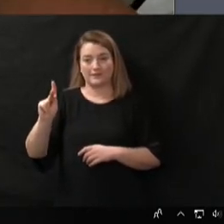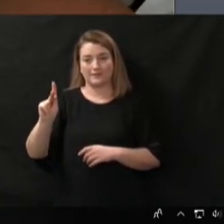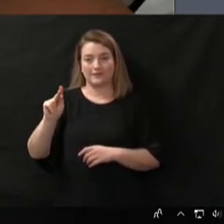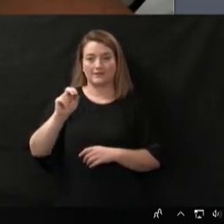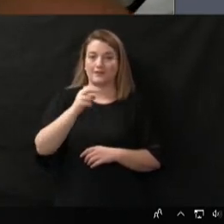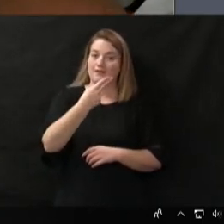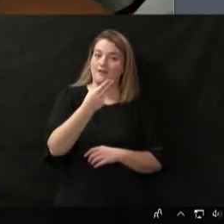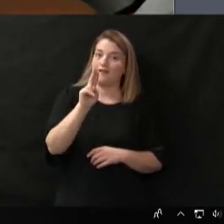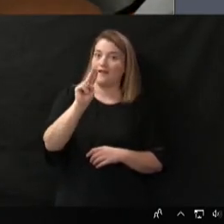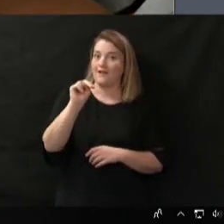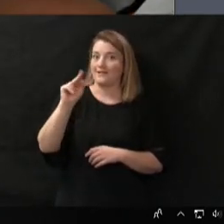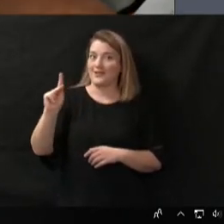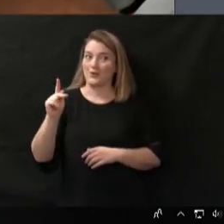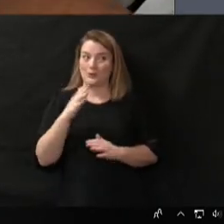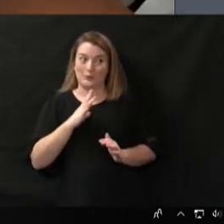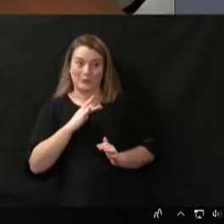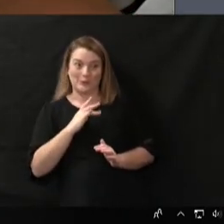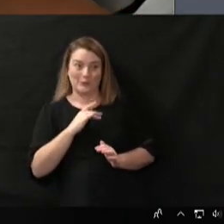Honk. Ooh, real word.